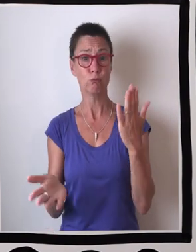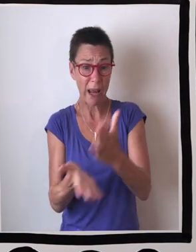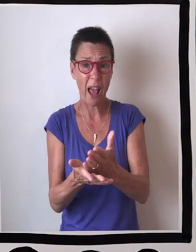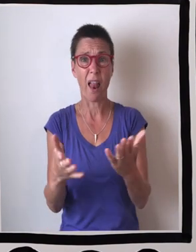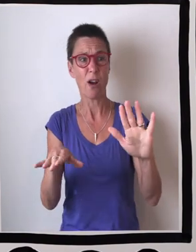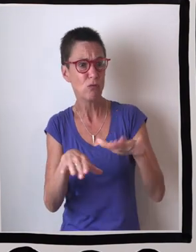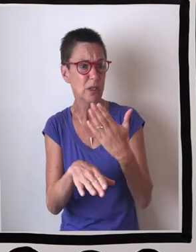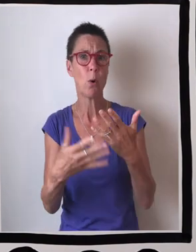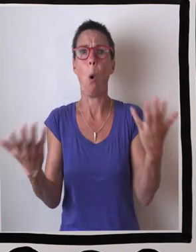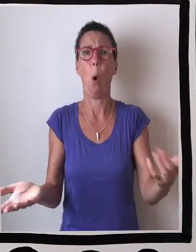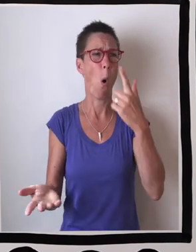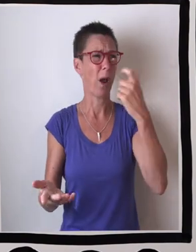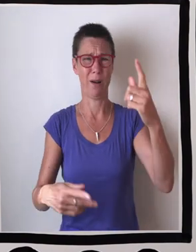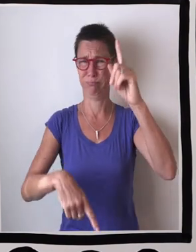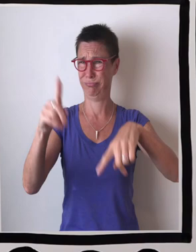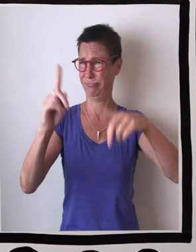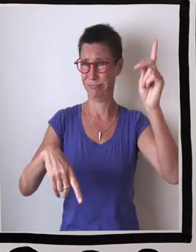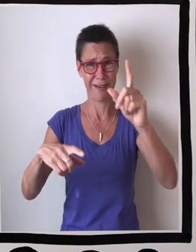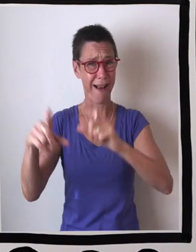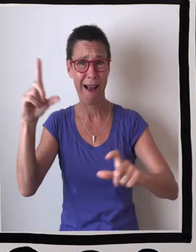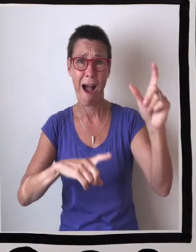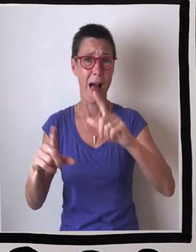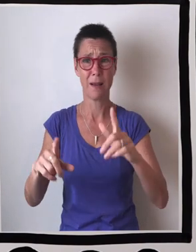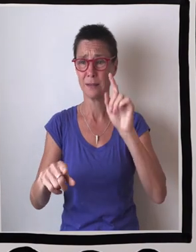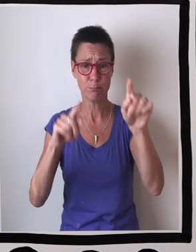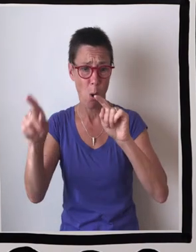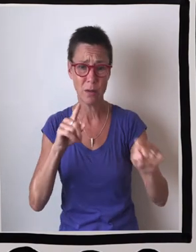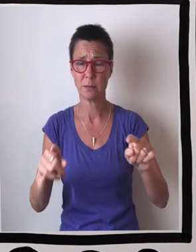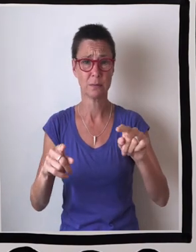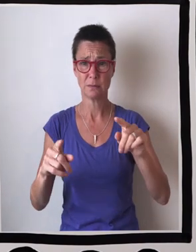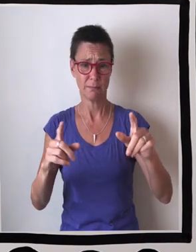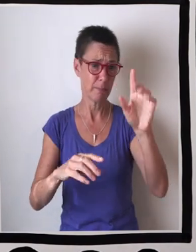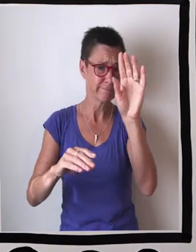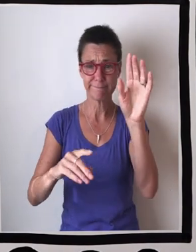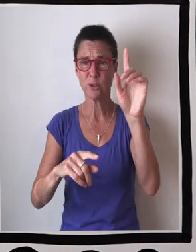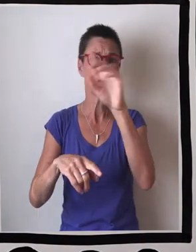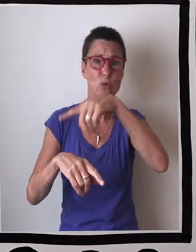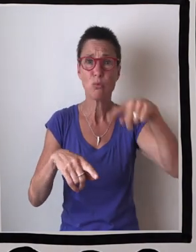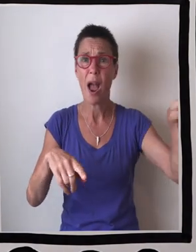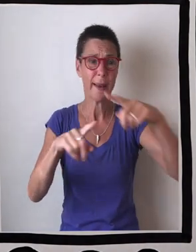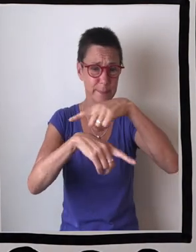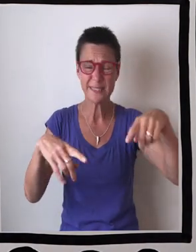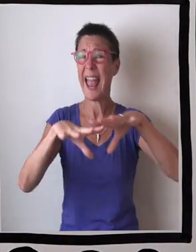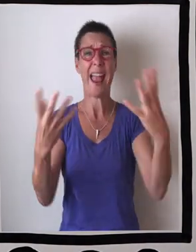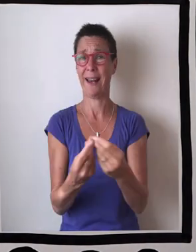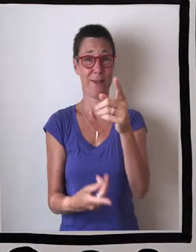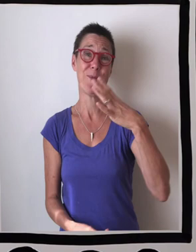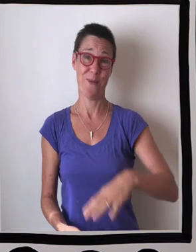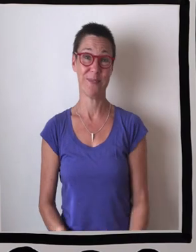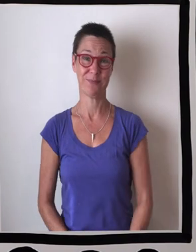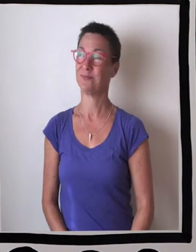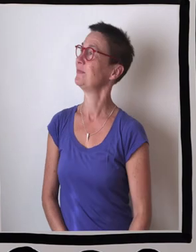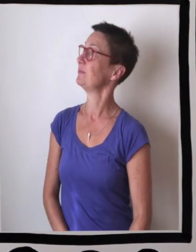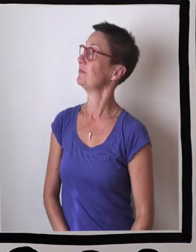realistic, or you can make it really crazy colours, or spots, stripes, or loads of stars, whatever you fancy.